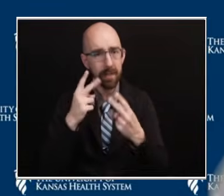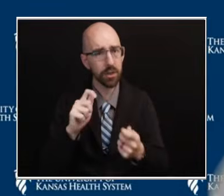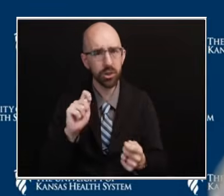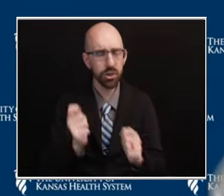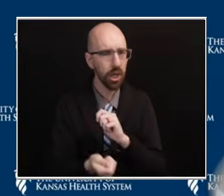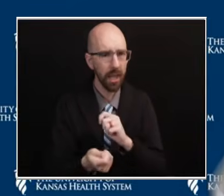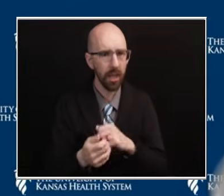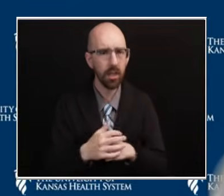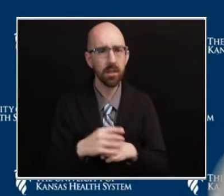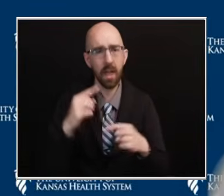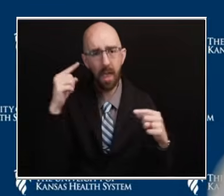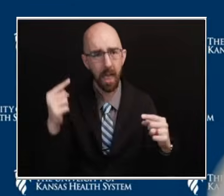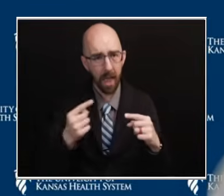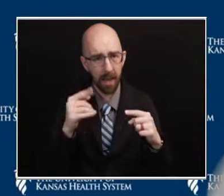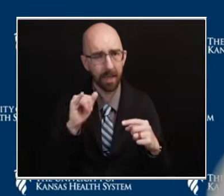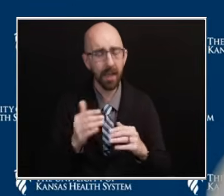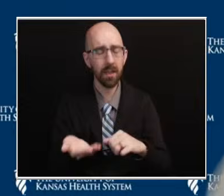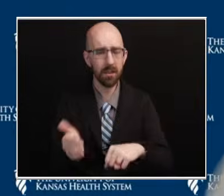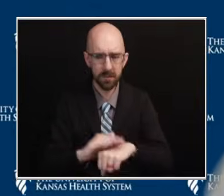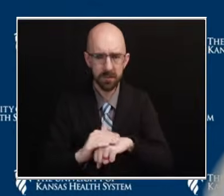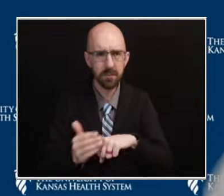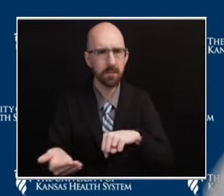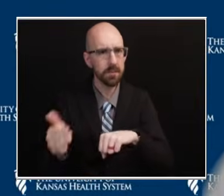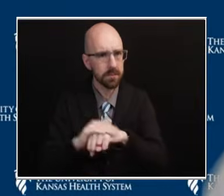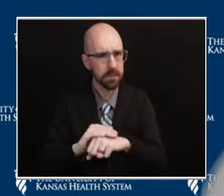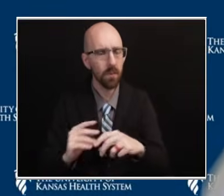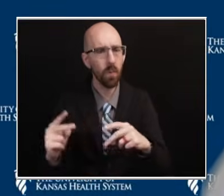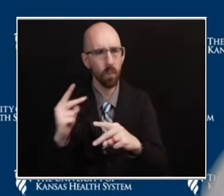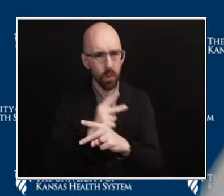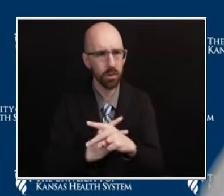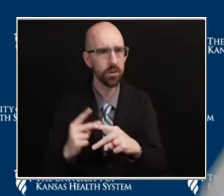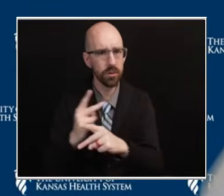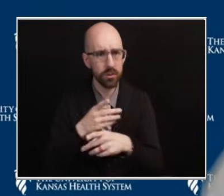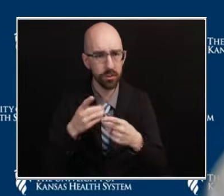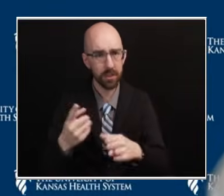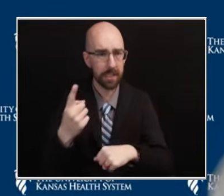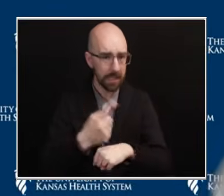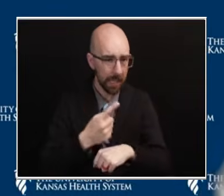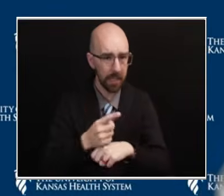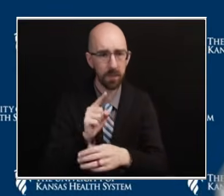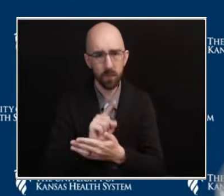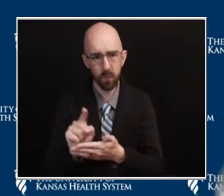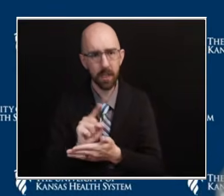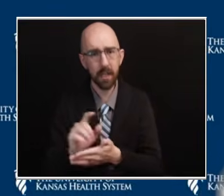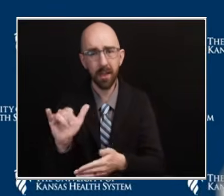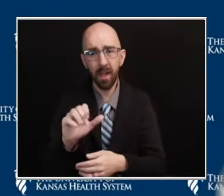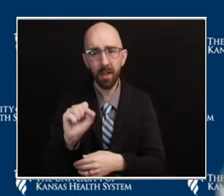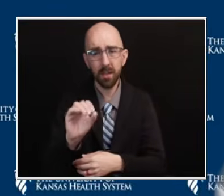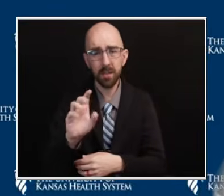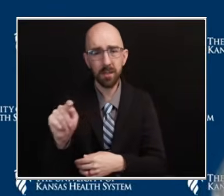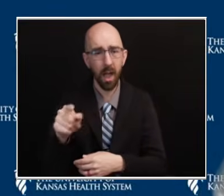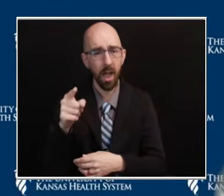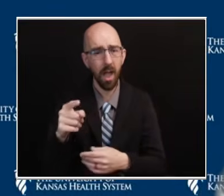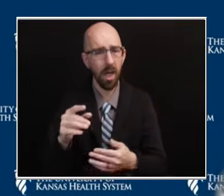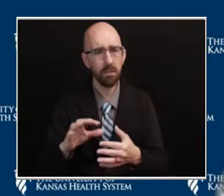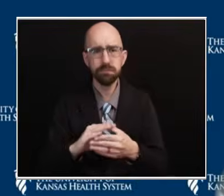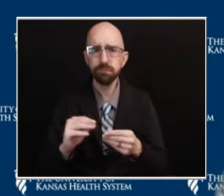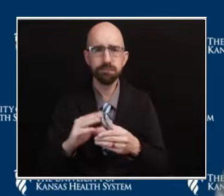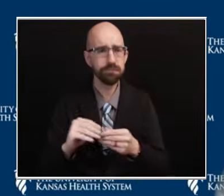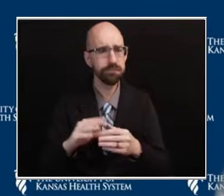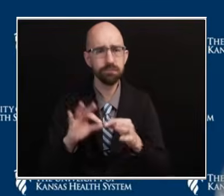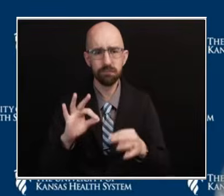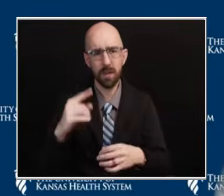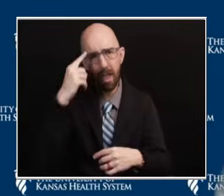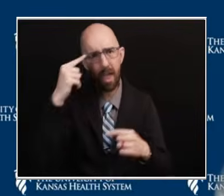that gradually just get worse and worse and worse over days to weeks. And as Scott eloquently said, the worst headache of your